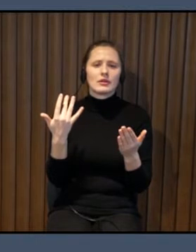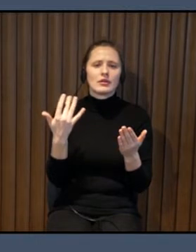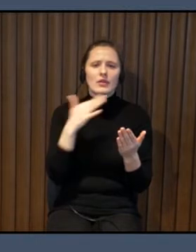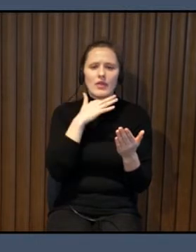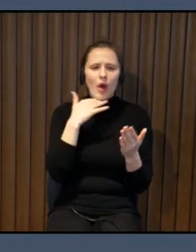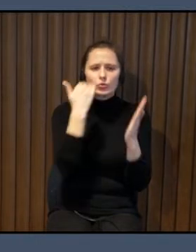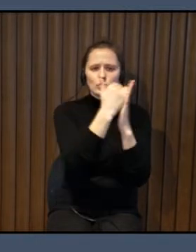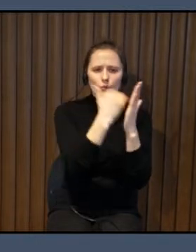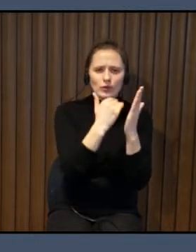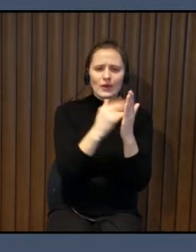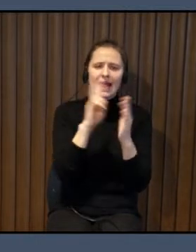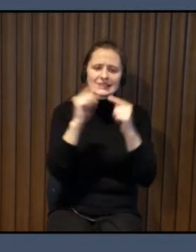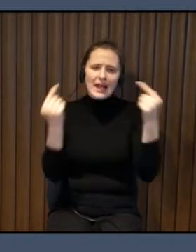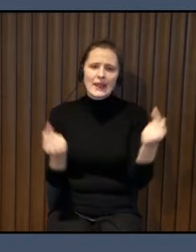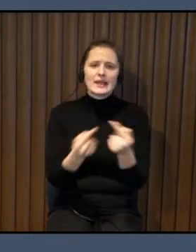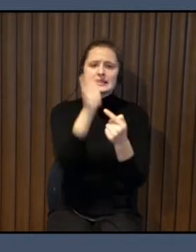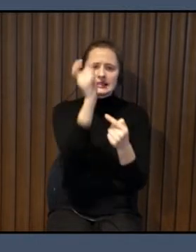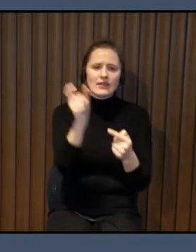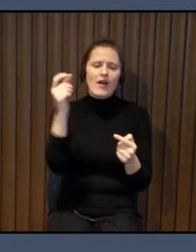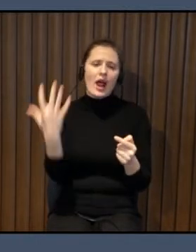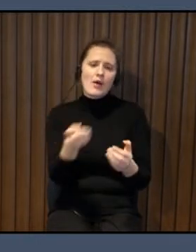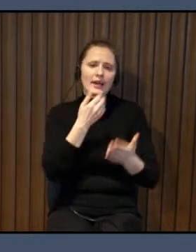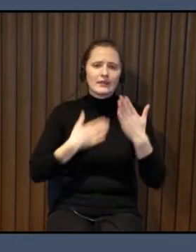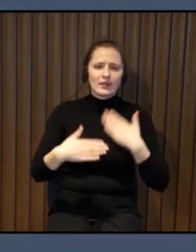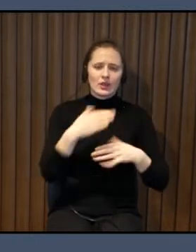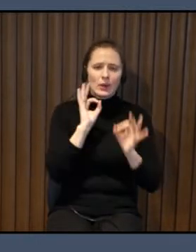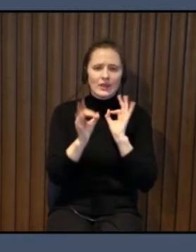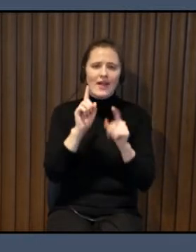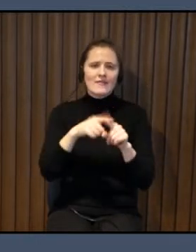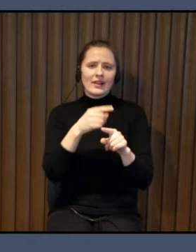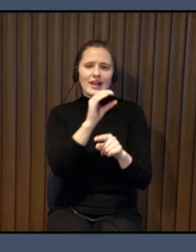or general principle, also European Union,